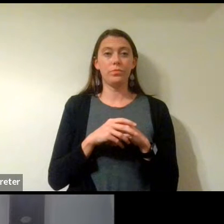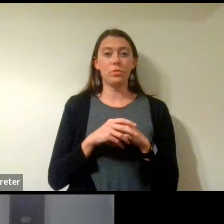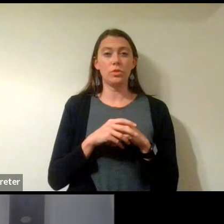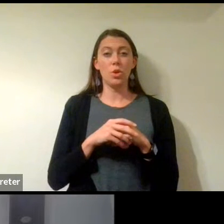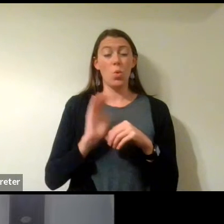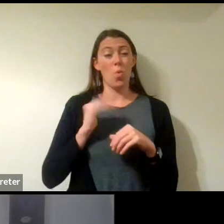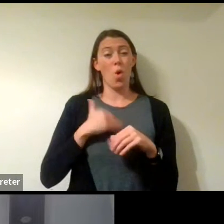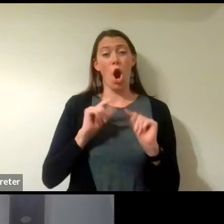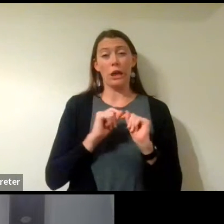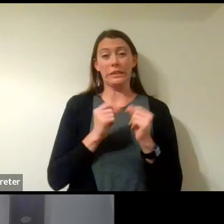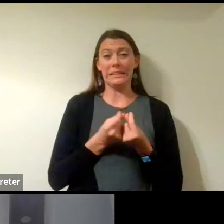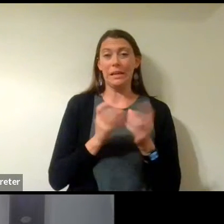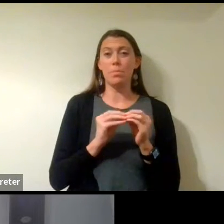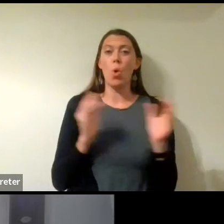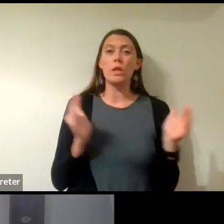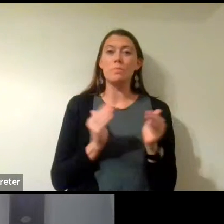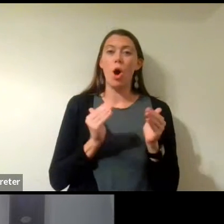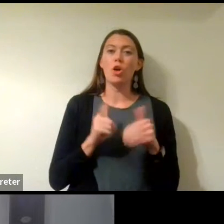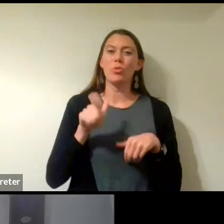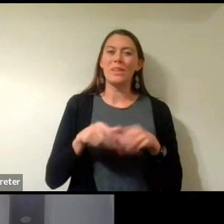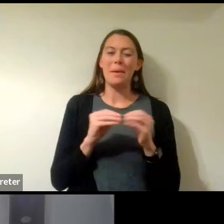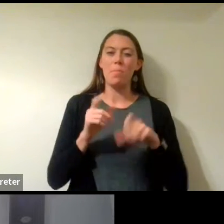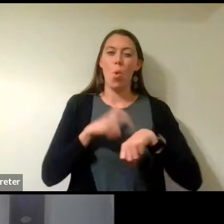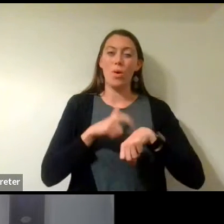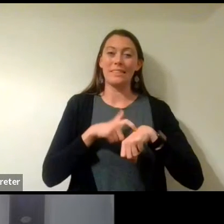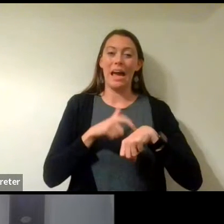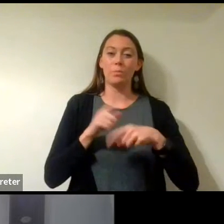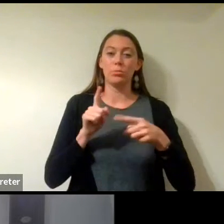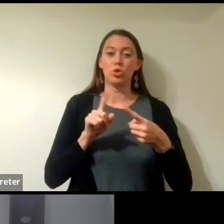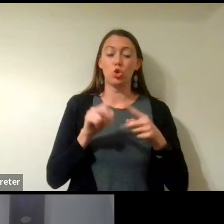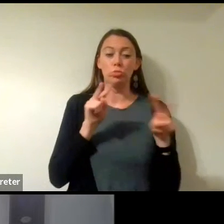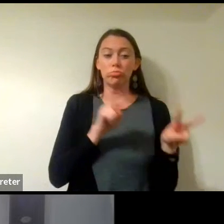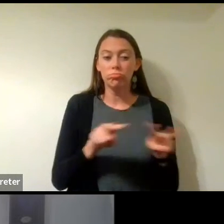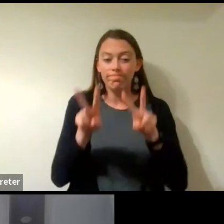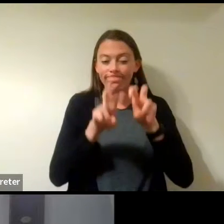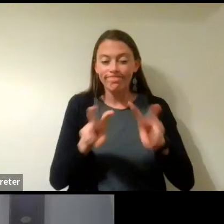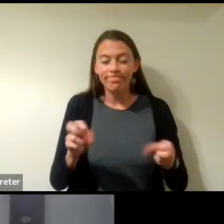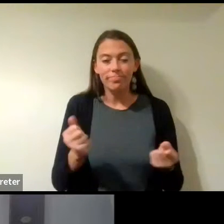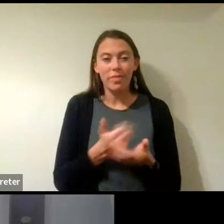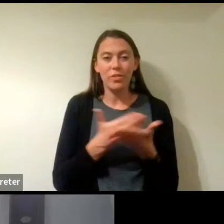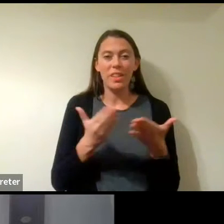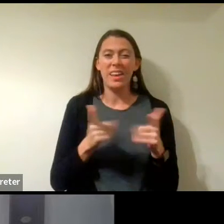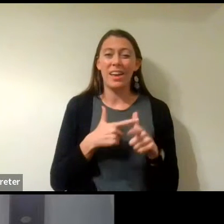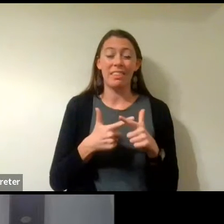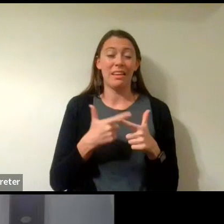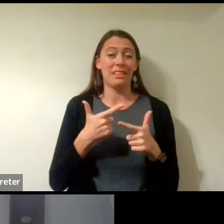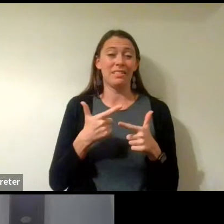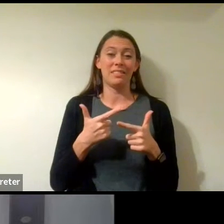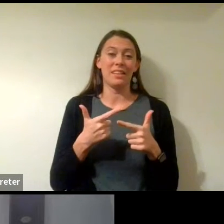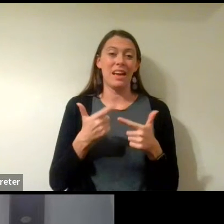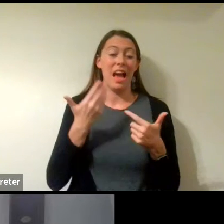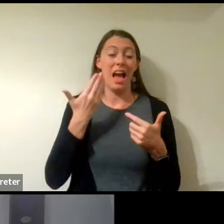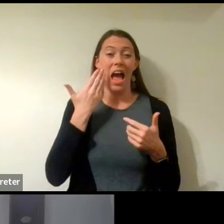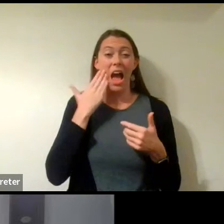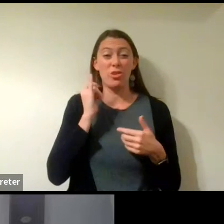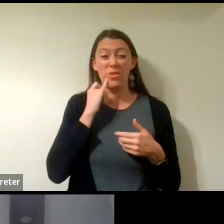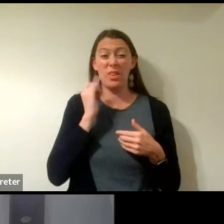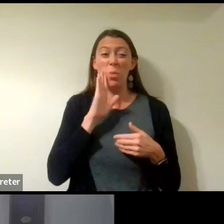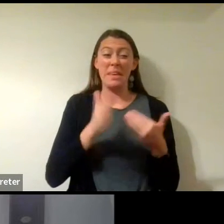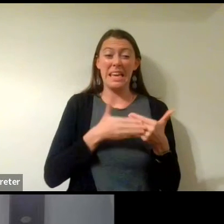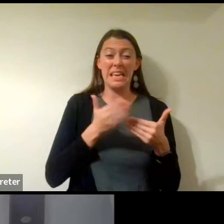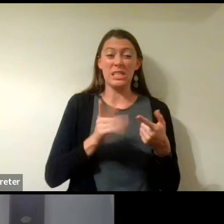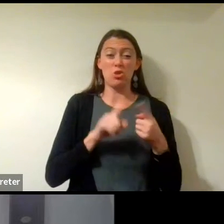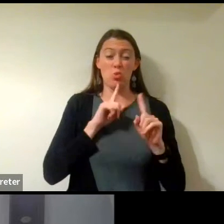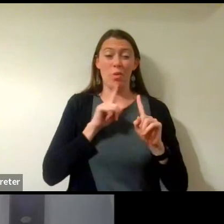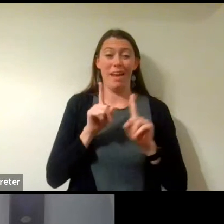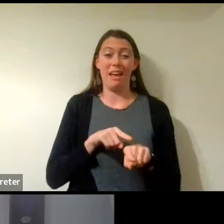time. And then I don't know how easy it will be to get to those answers. They have kind of like one large health system that does a lot of